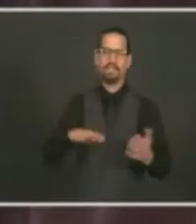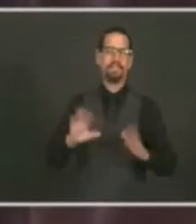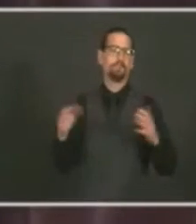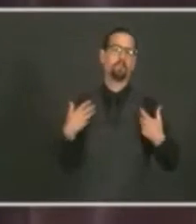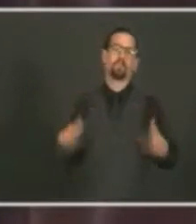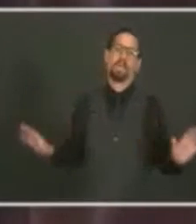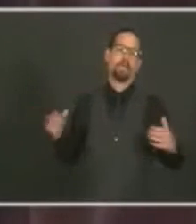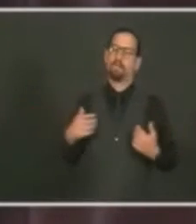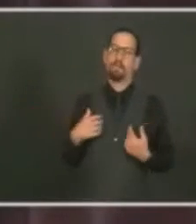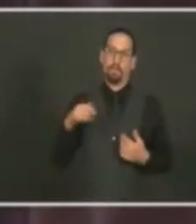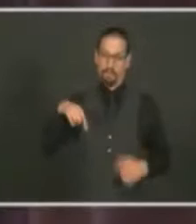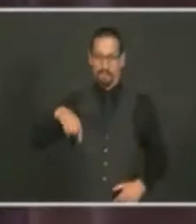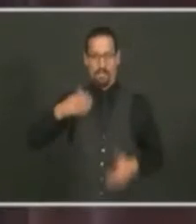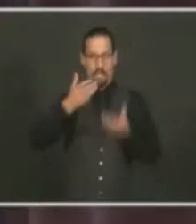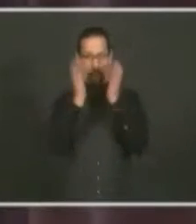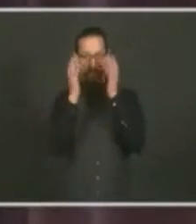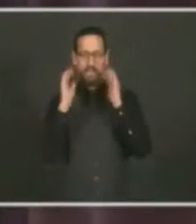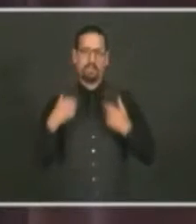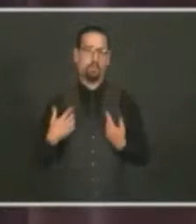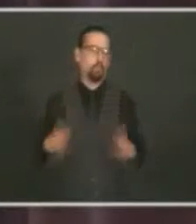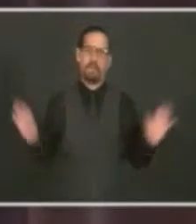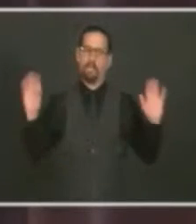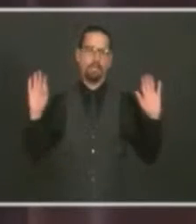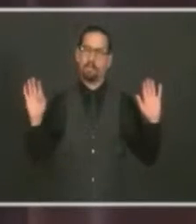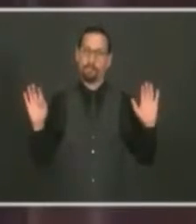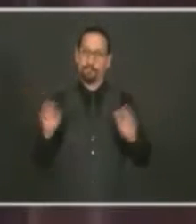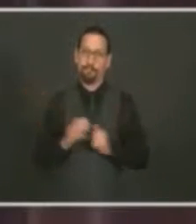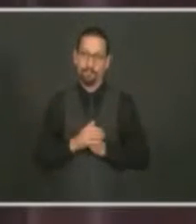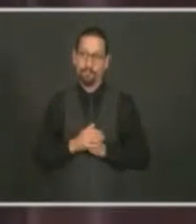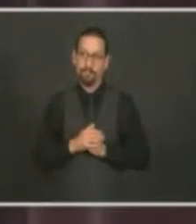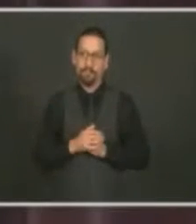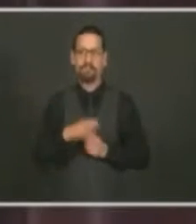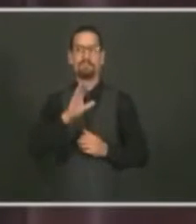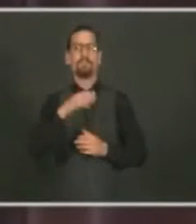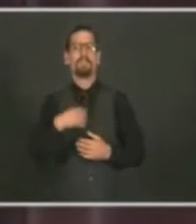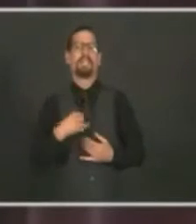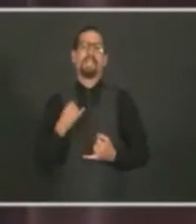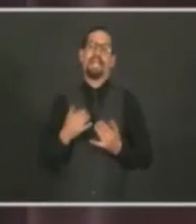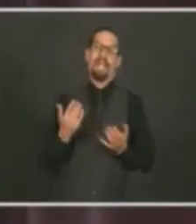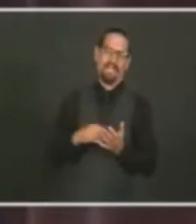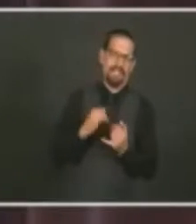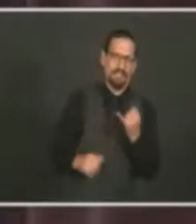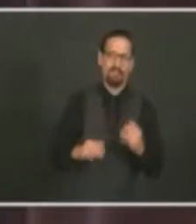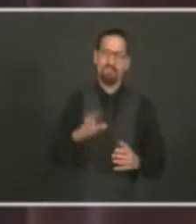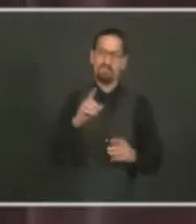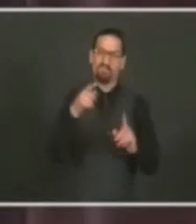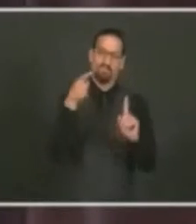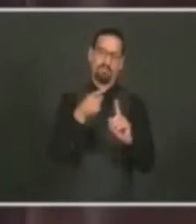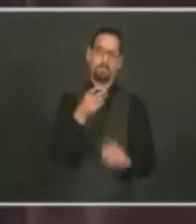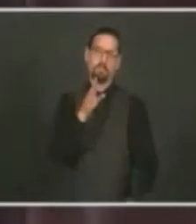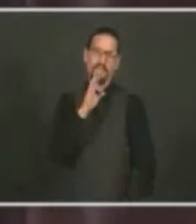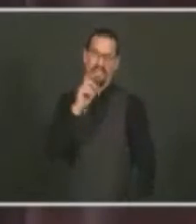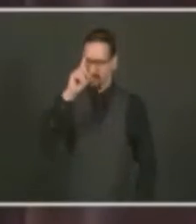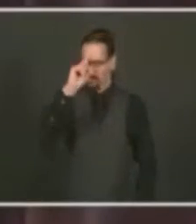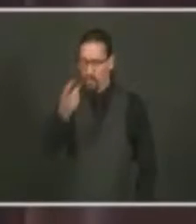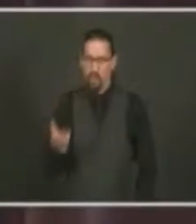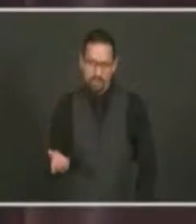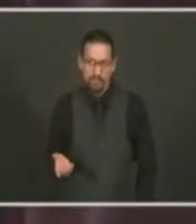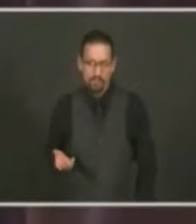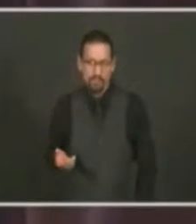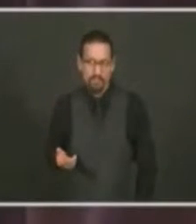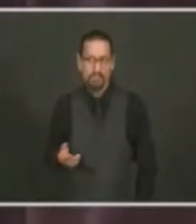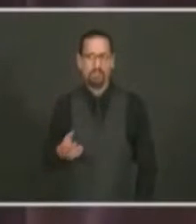And the last thing I will say is this. I would just ask you to be smart about it. There are certain communities which